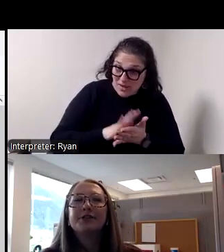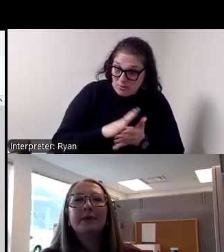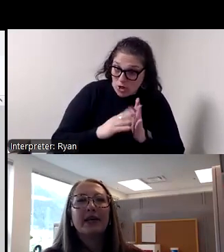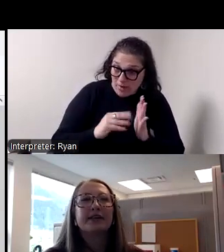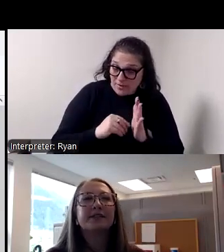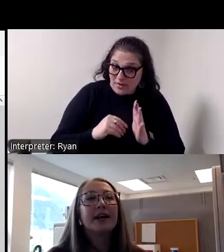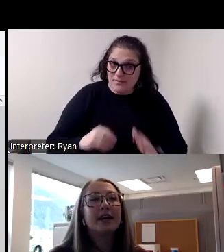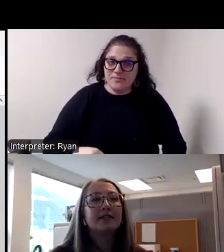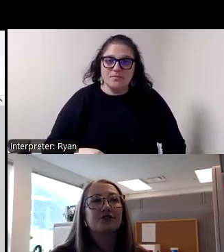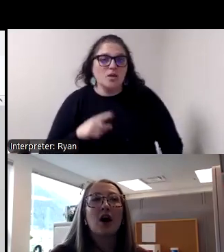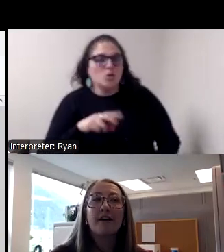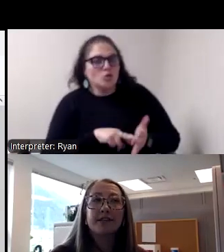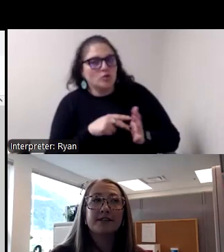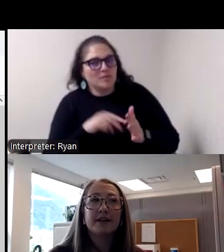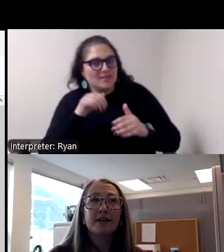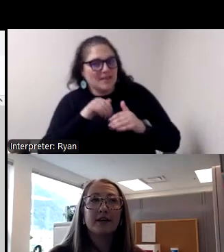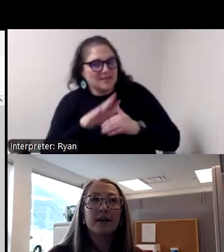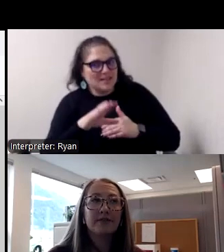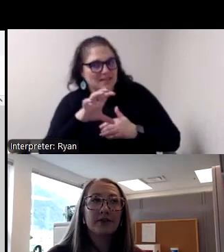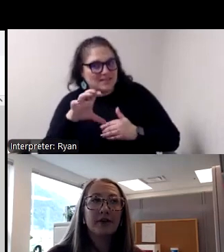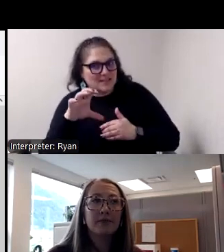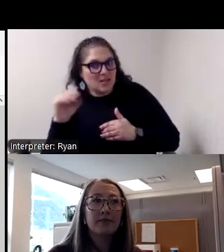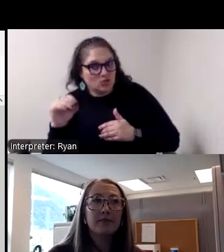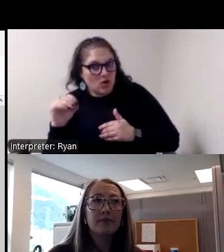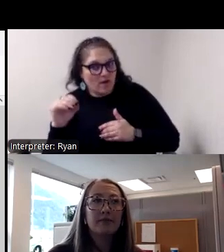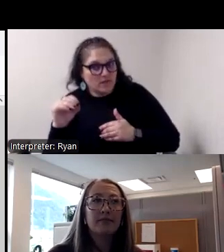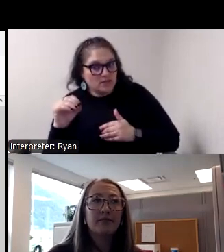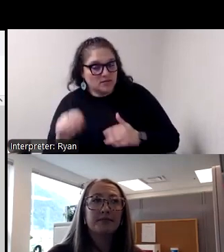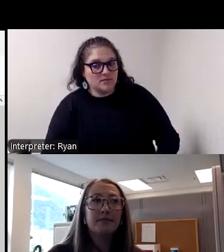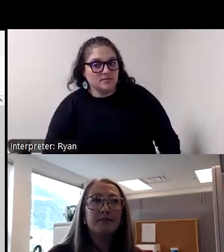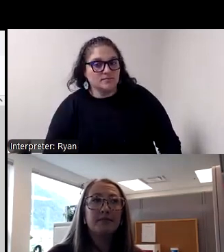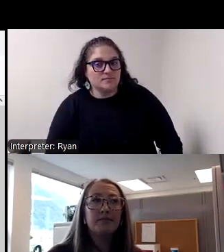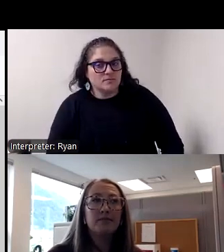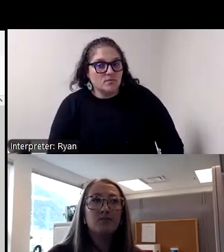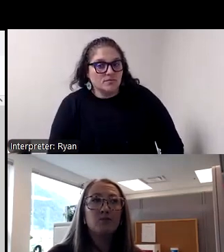Like, do you mean like sending central office a leave slip?